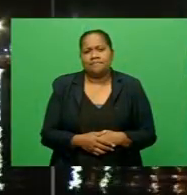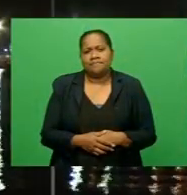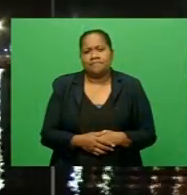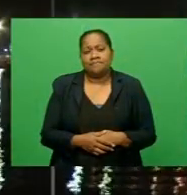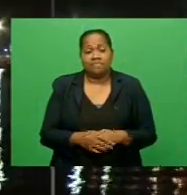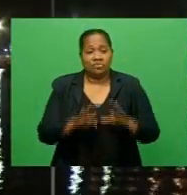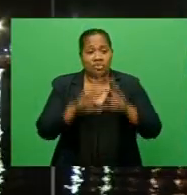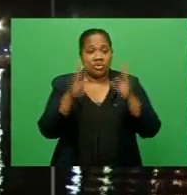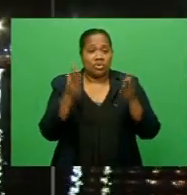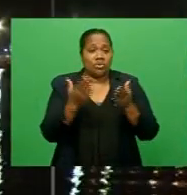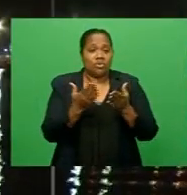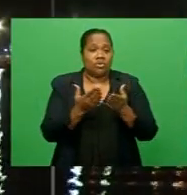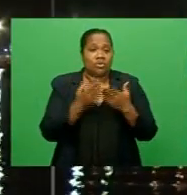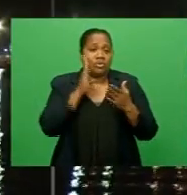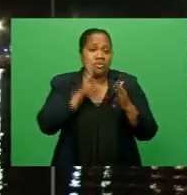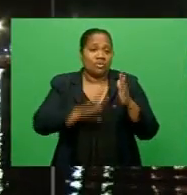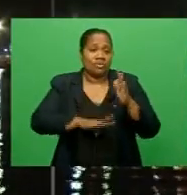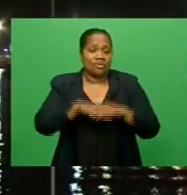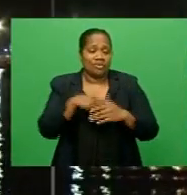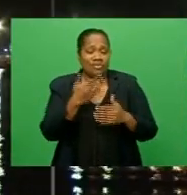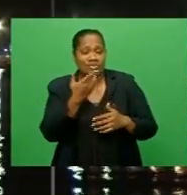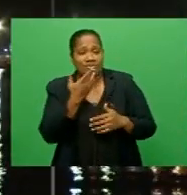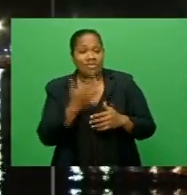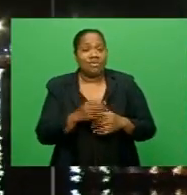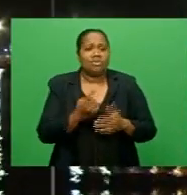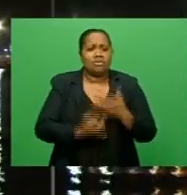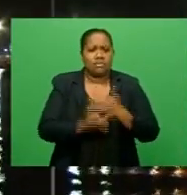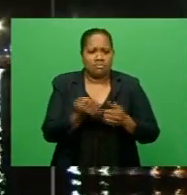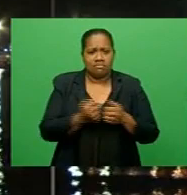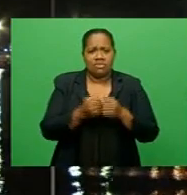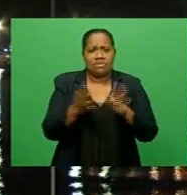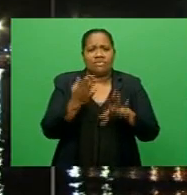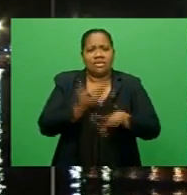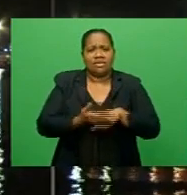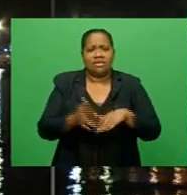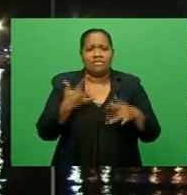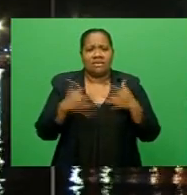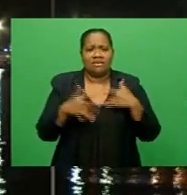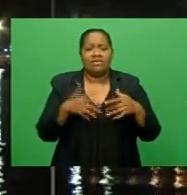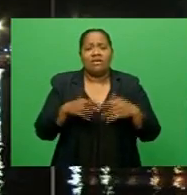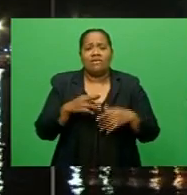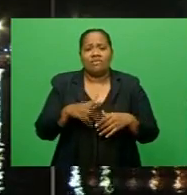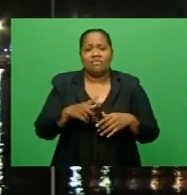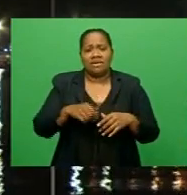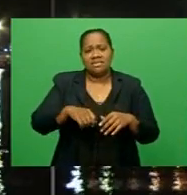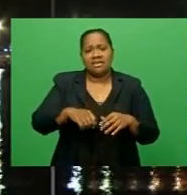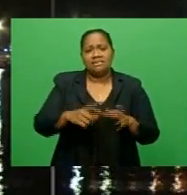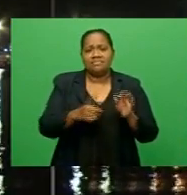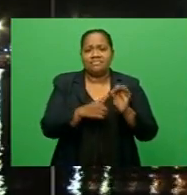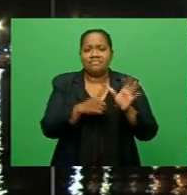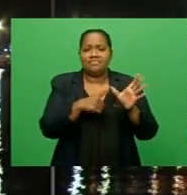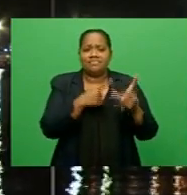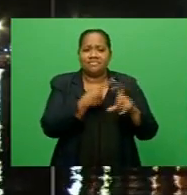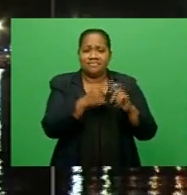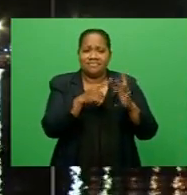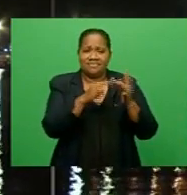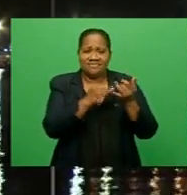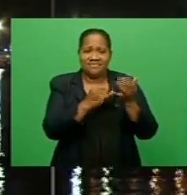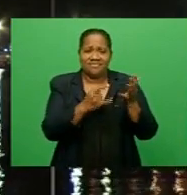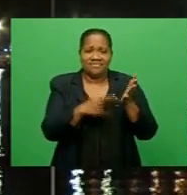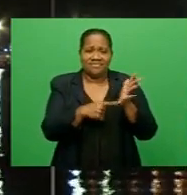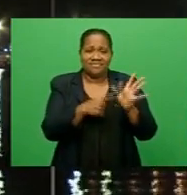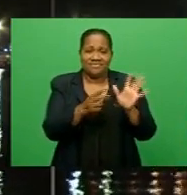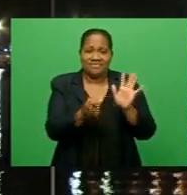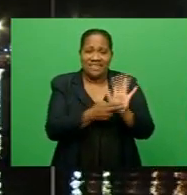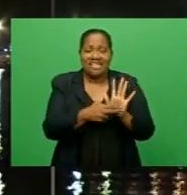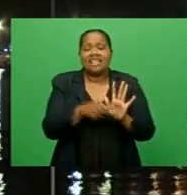In the world of the weird and the wonderful, it's the beginning of a new life for Pakistan's lonely elephant Kavan. He is now heading for a wildlife